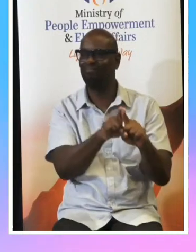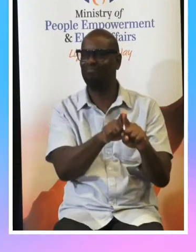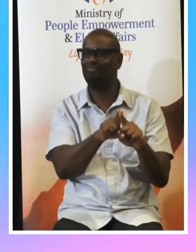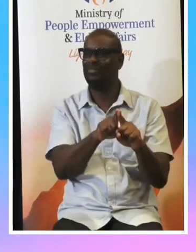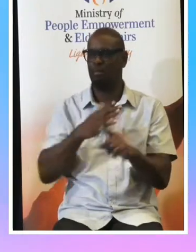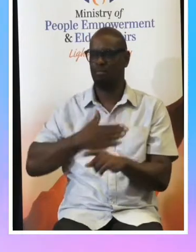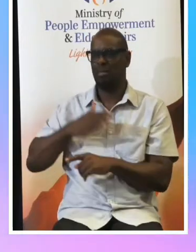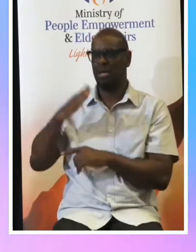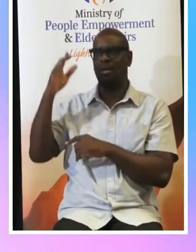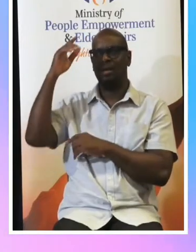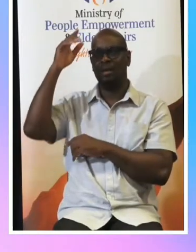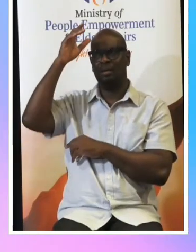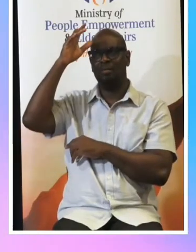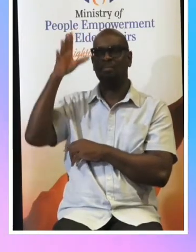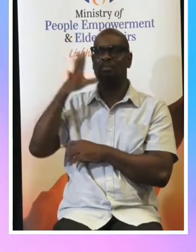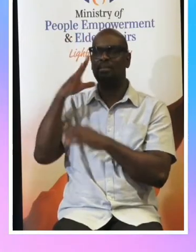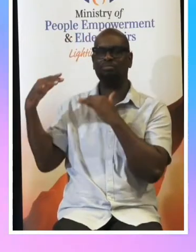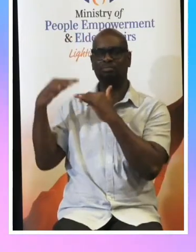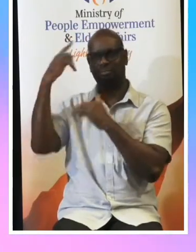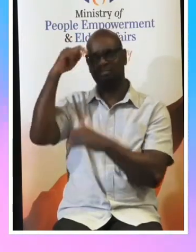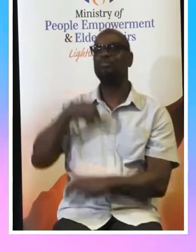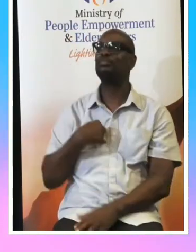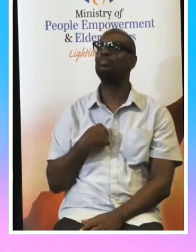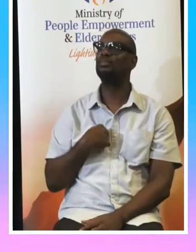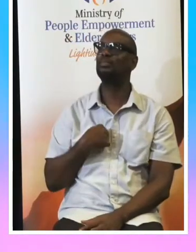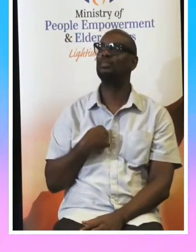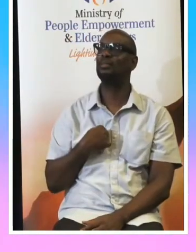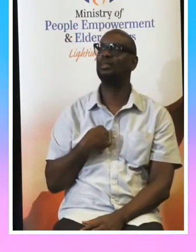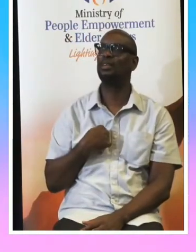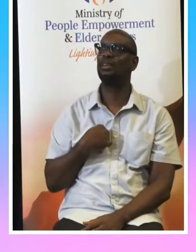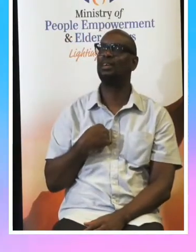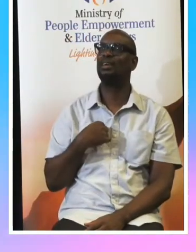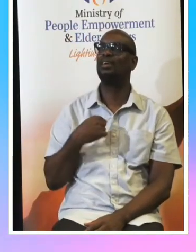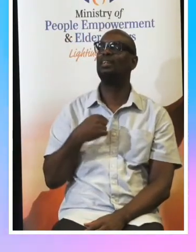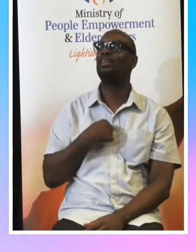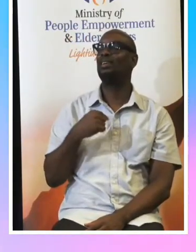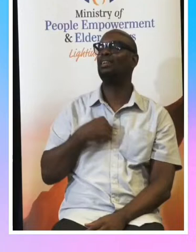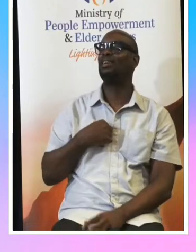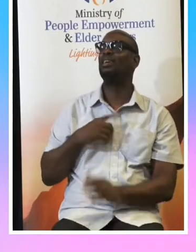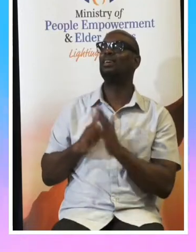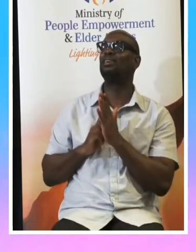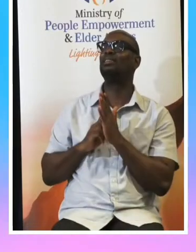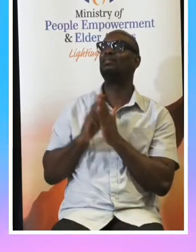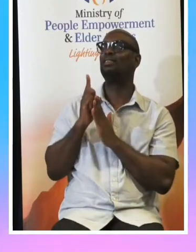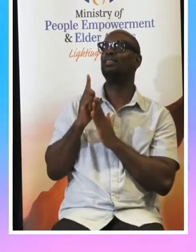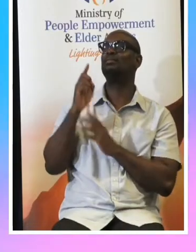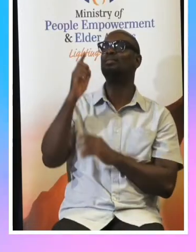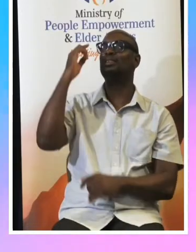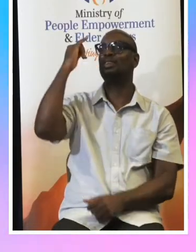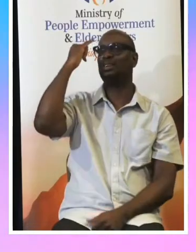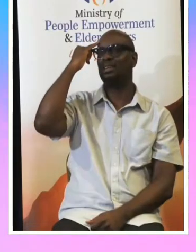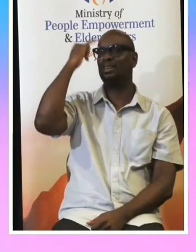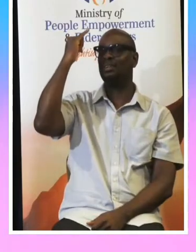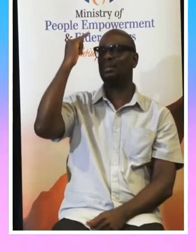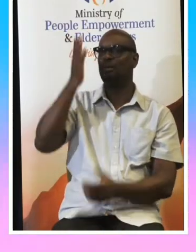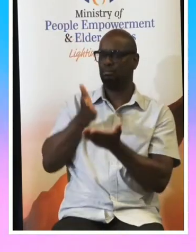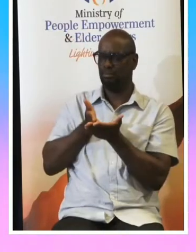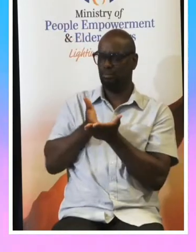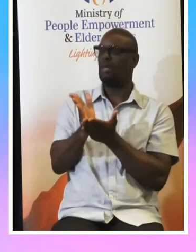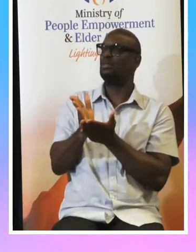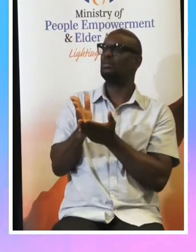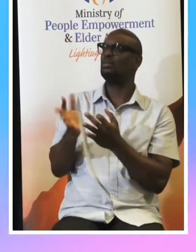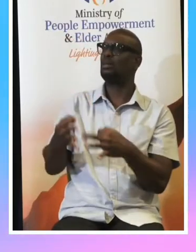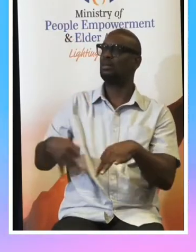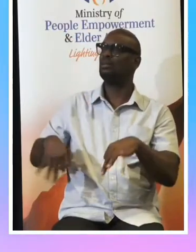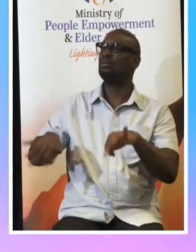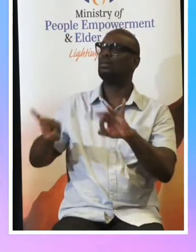And at that time, and in light of this, I developed the view that rights were important, if not